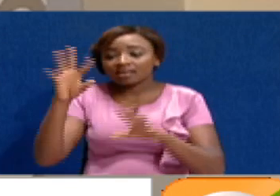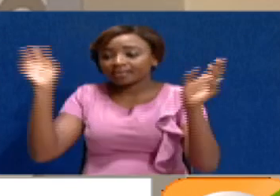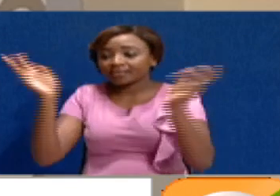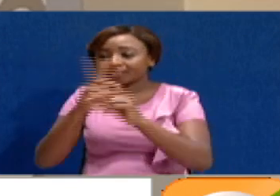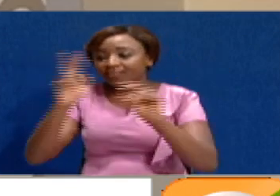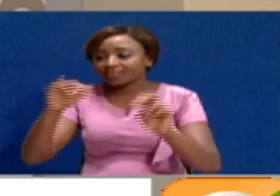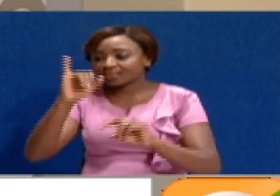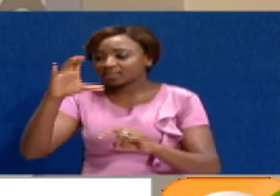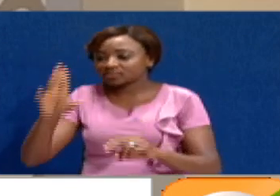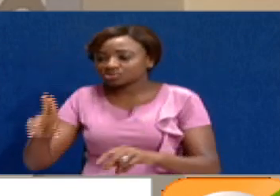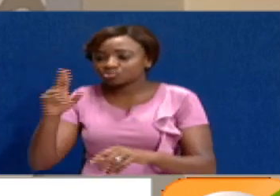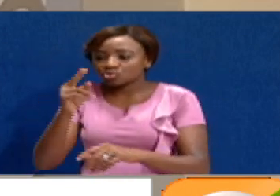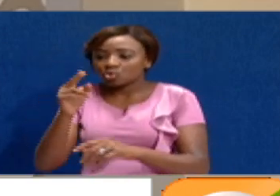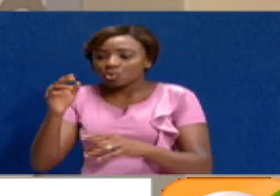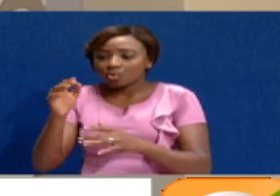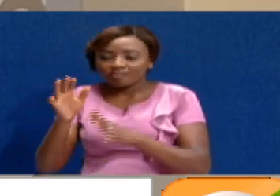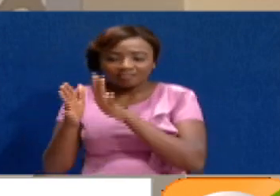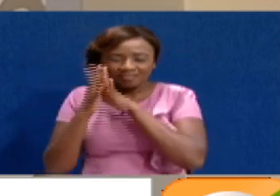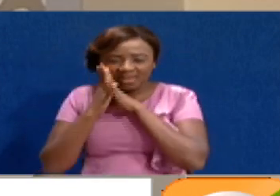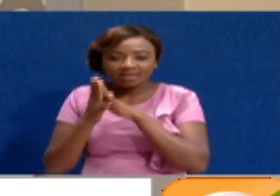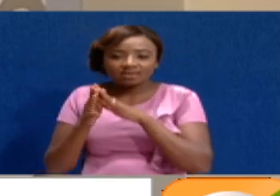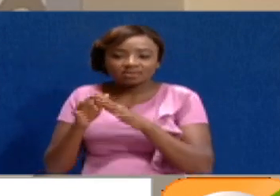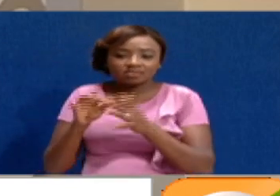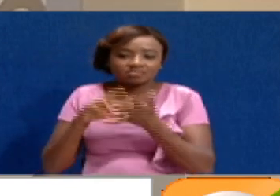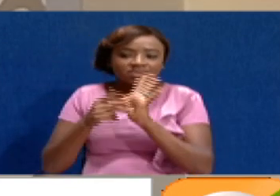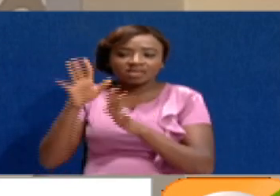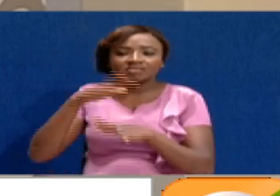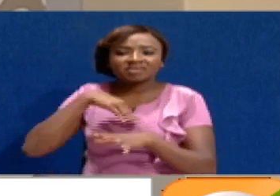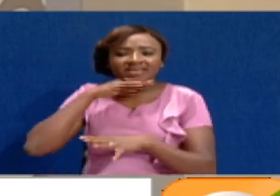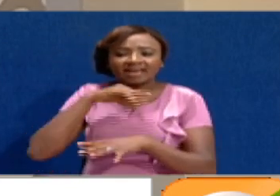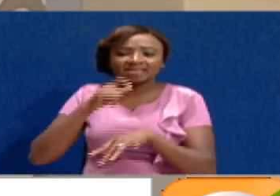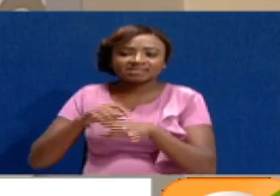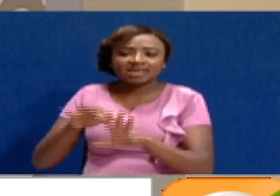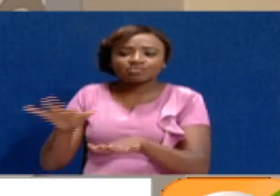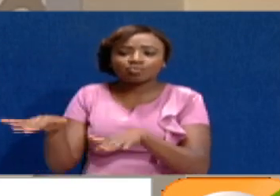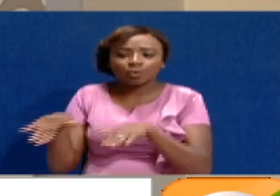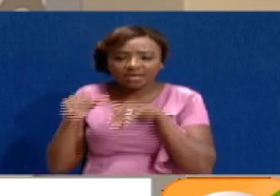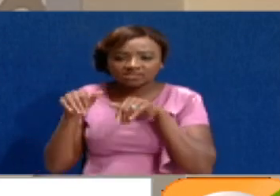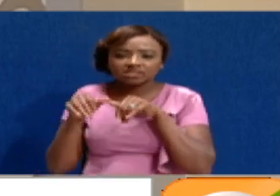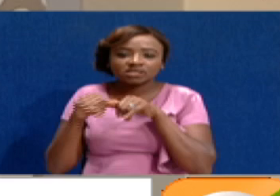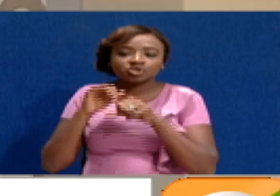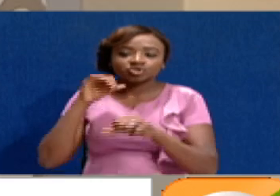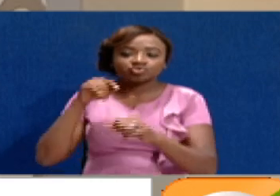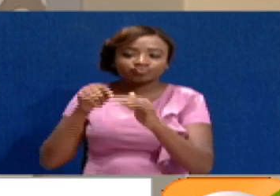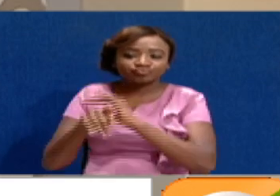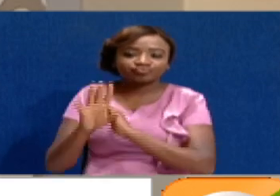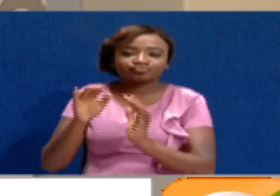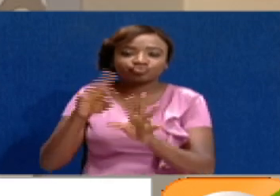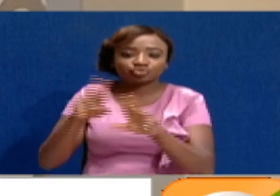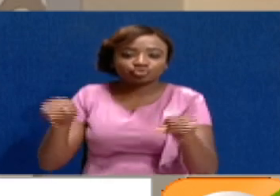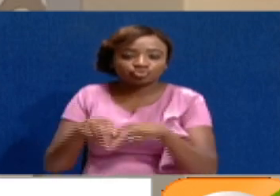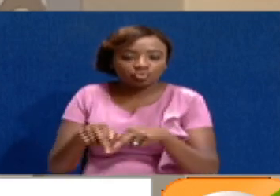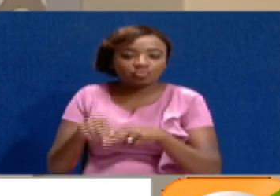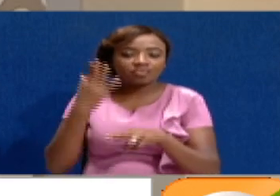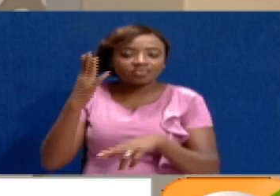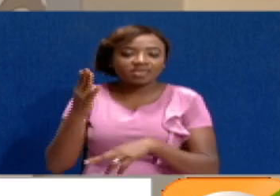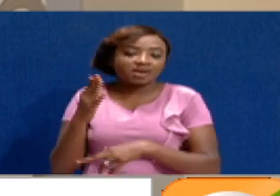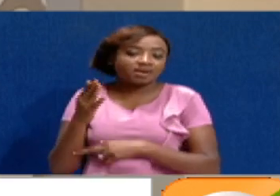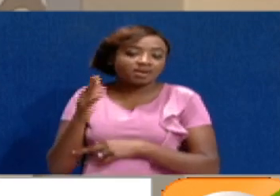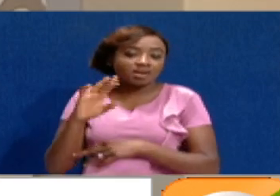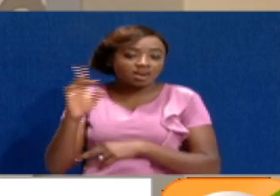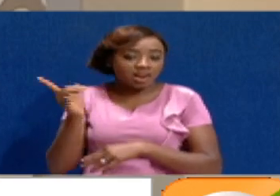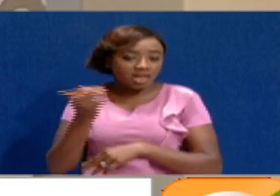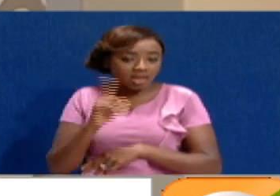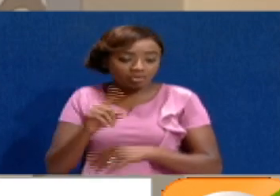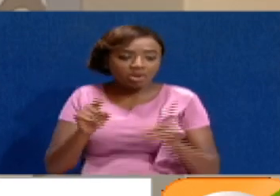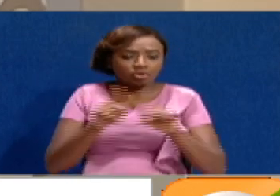sick doctor to be moved from Eldoret to Nakuru while waiting for space in the ICU in Nairobi, to the search for air